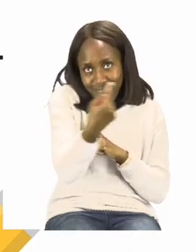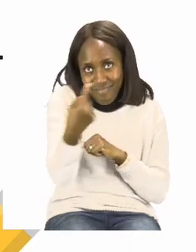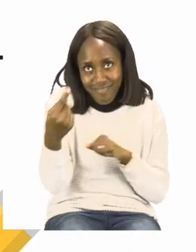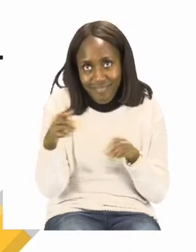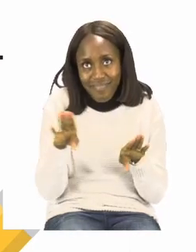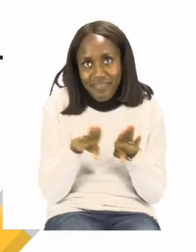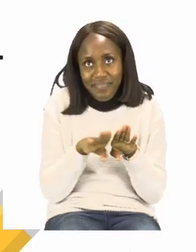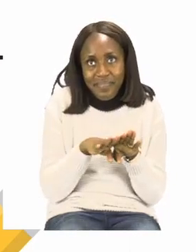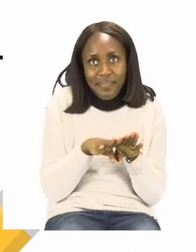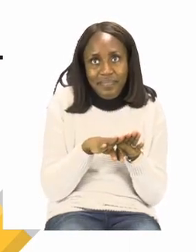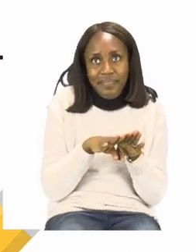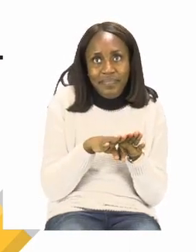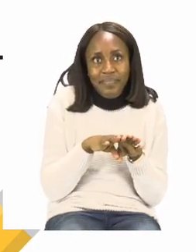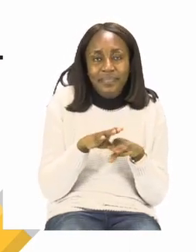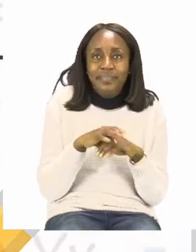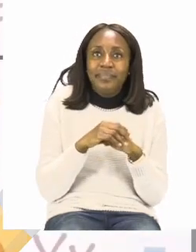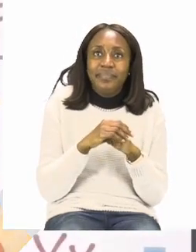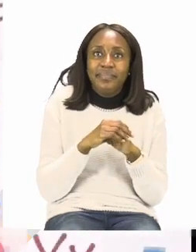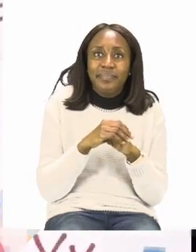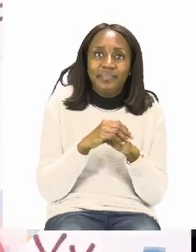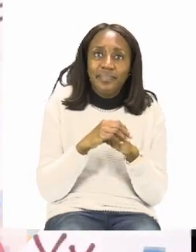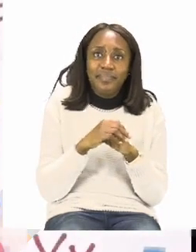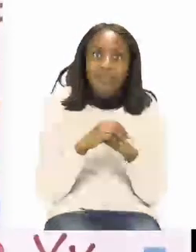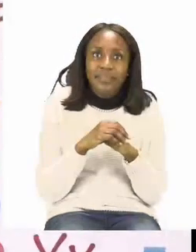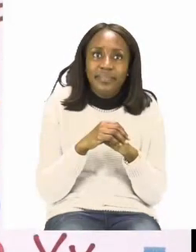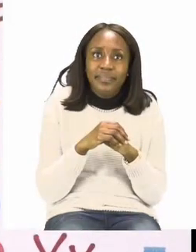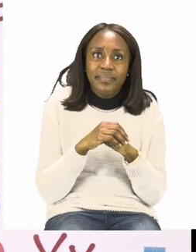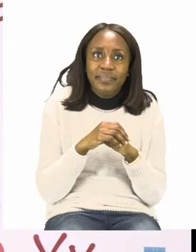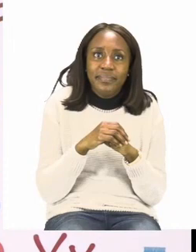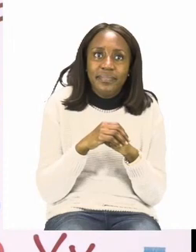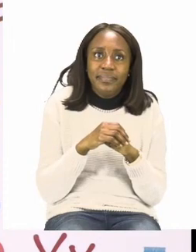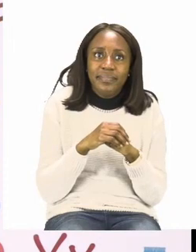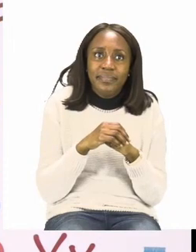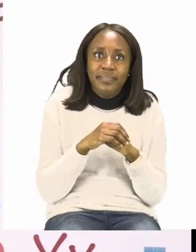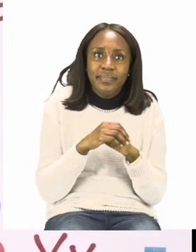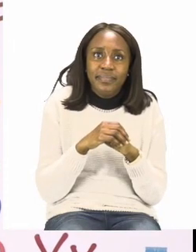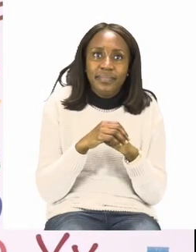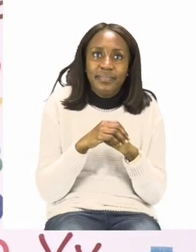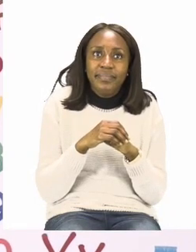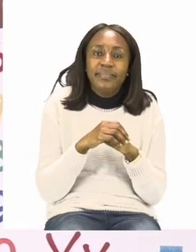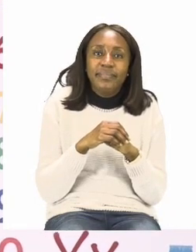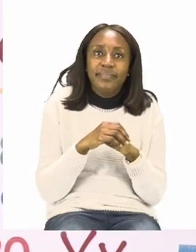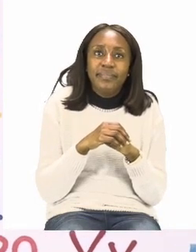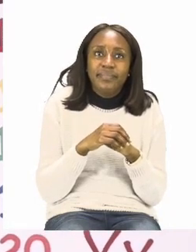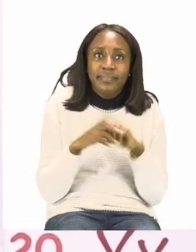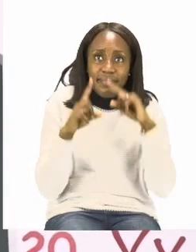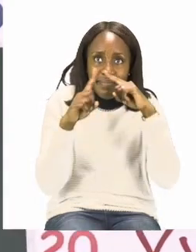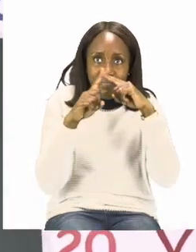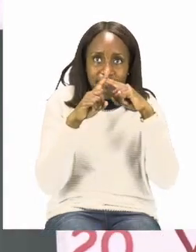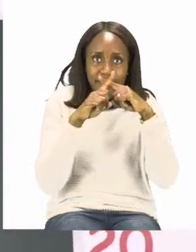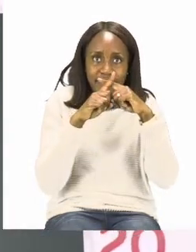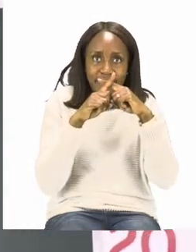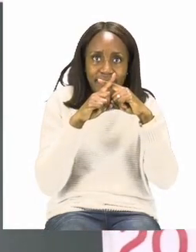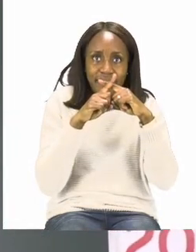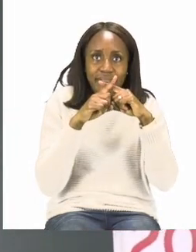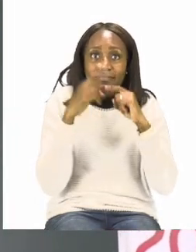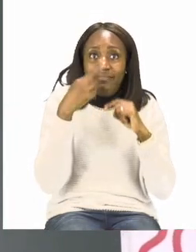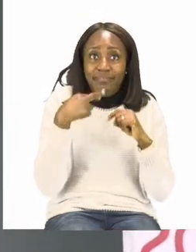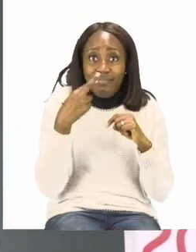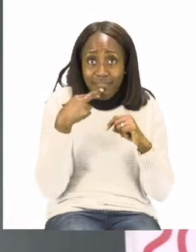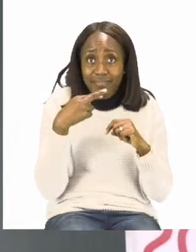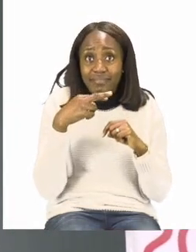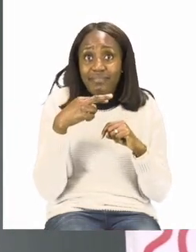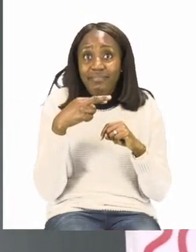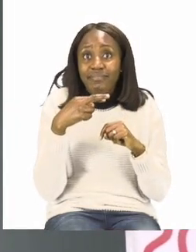to finish the exercise. Now, if you look on the board, I have my times tables in red and